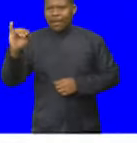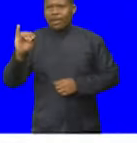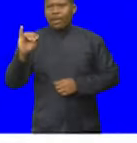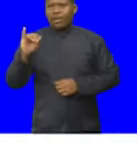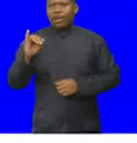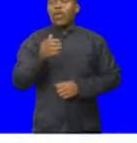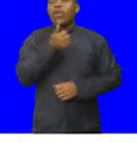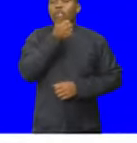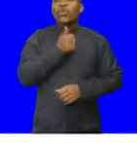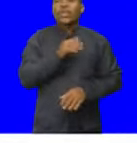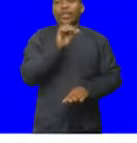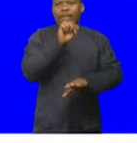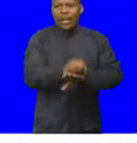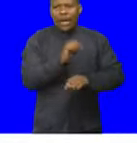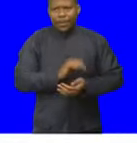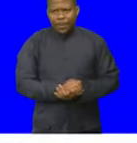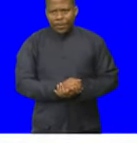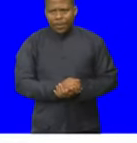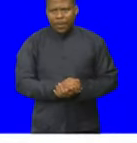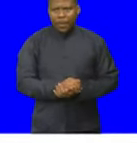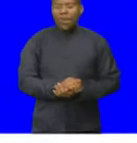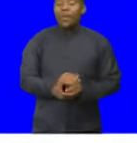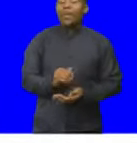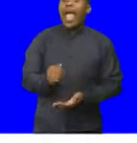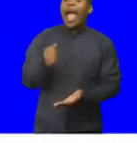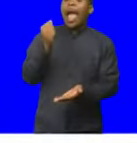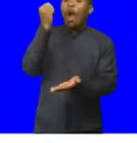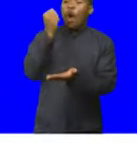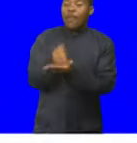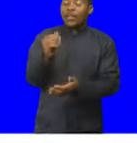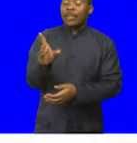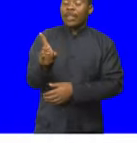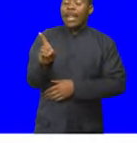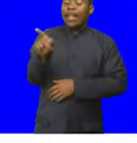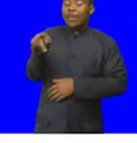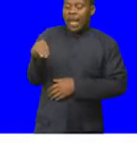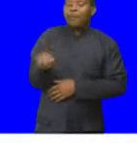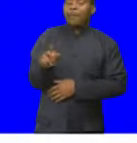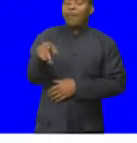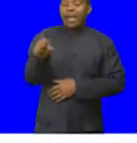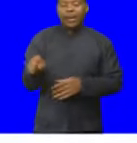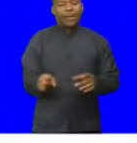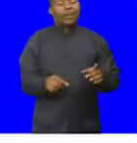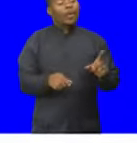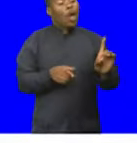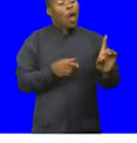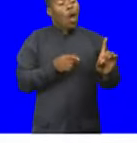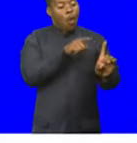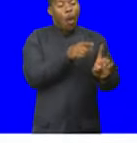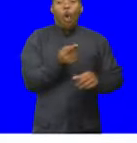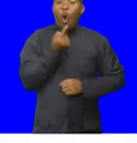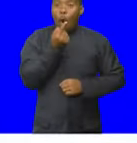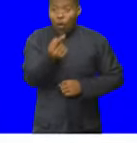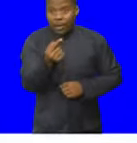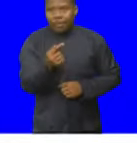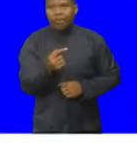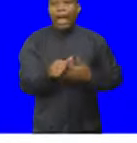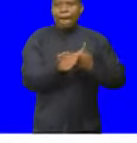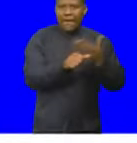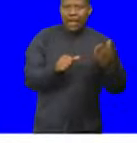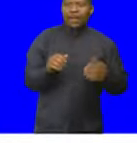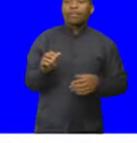Luqhubeka kahle luhlelo lwekholela abantu labadzala njalo ngenyanga lolusukunyiswe lehovisi leliphinilani nangulo ngenyanga yendlovana